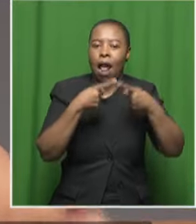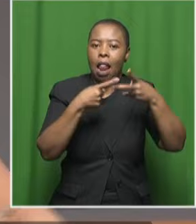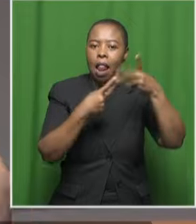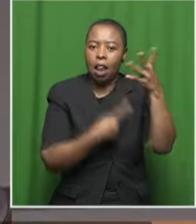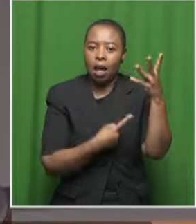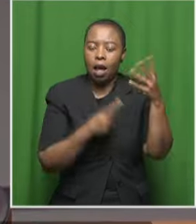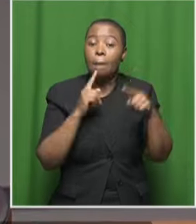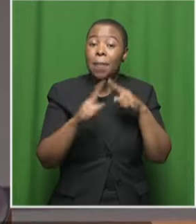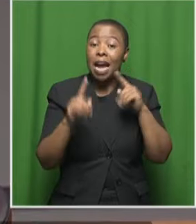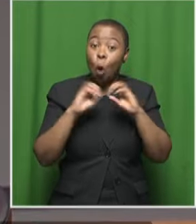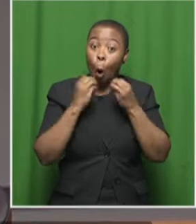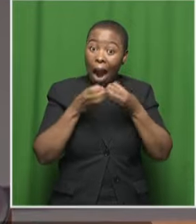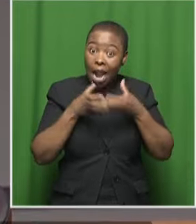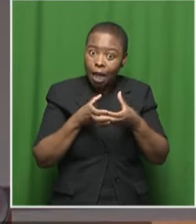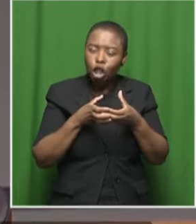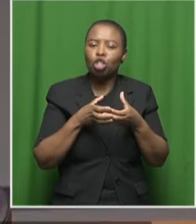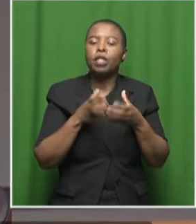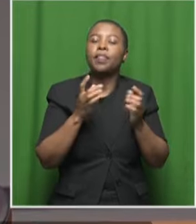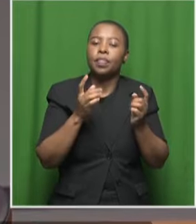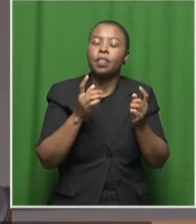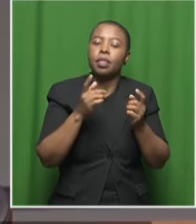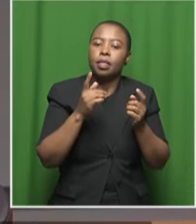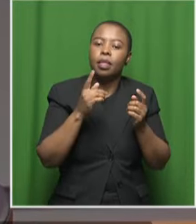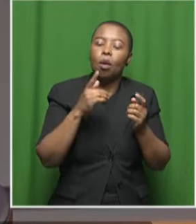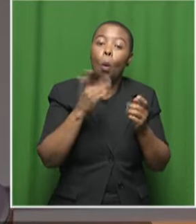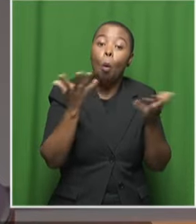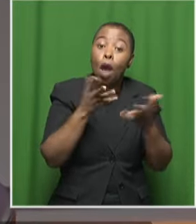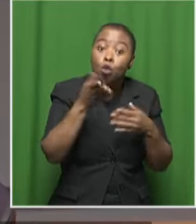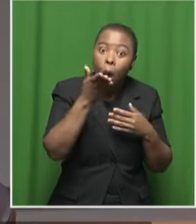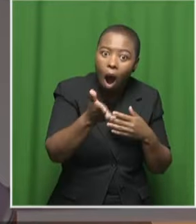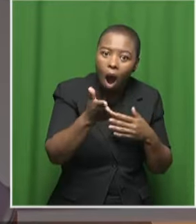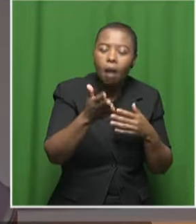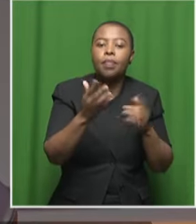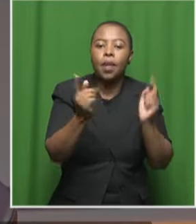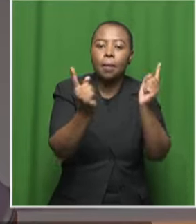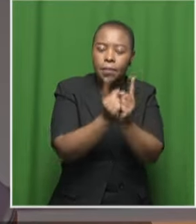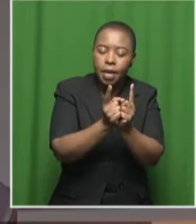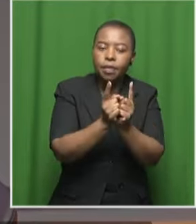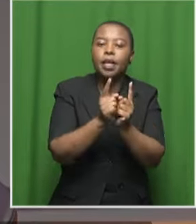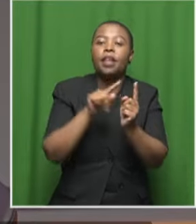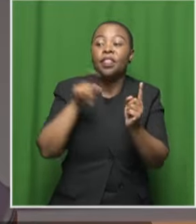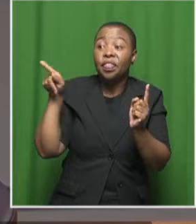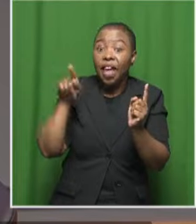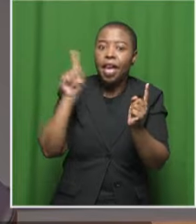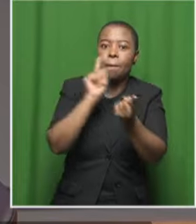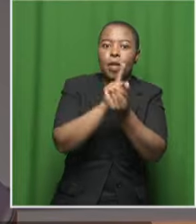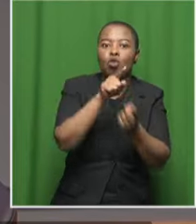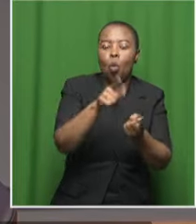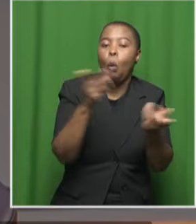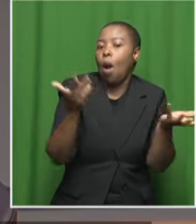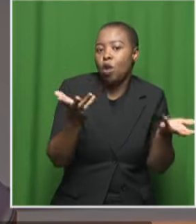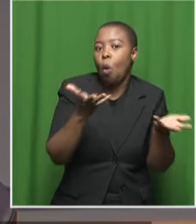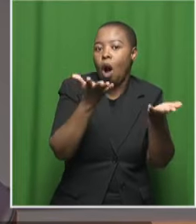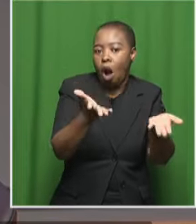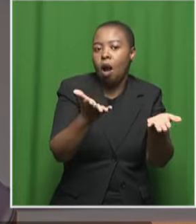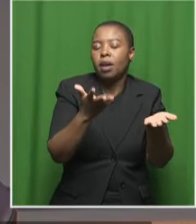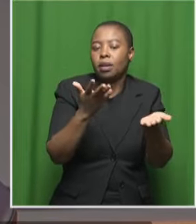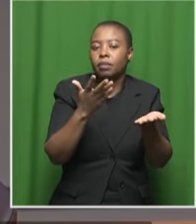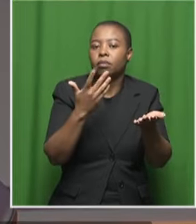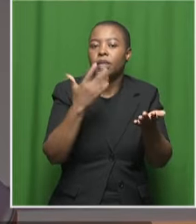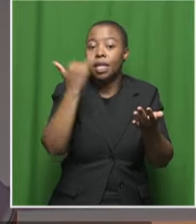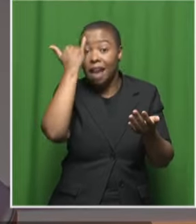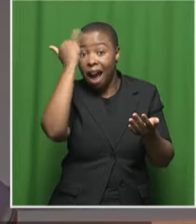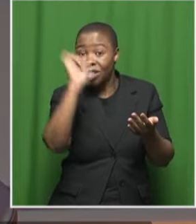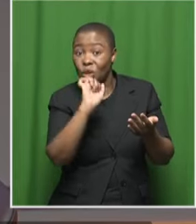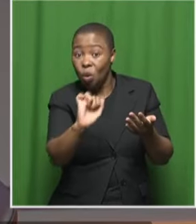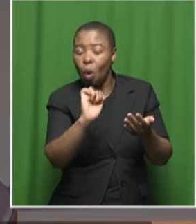that Jik'iZinto meets you where you are, not halfway, not you meet them, but they meet you where you are, and they help you with whatever initiative